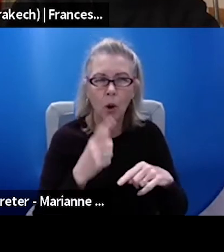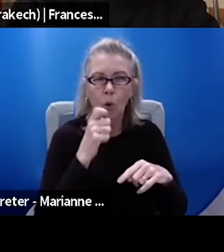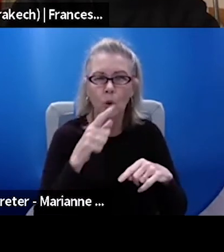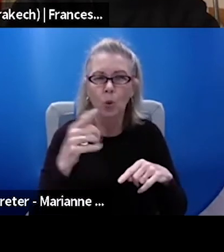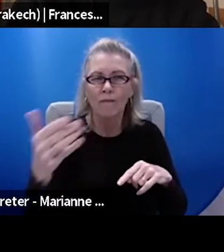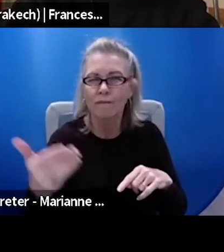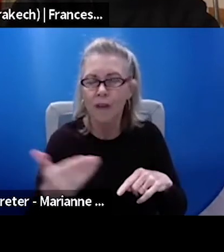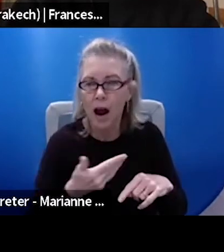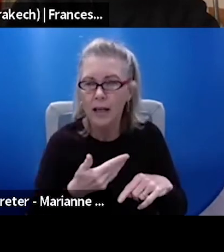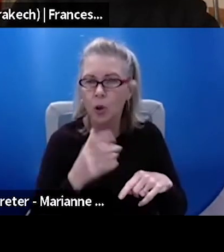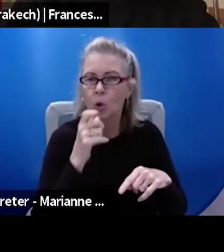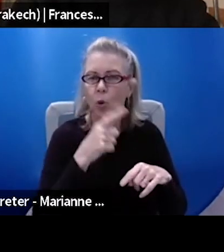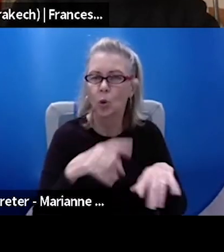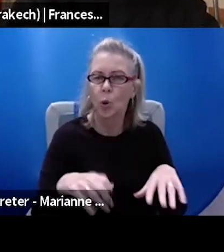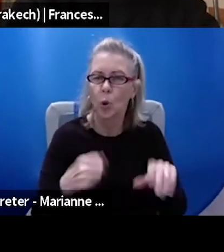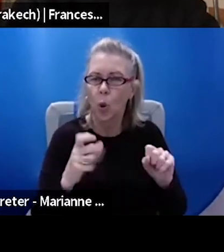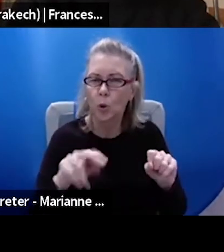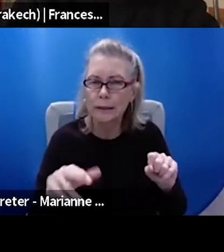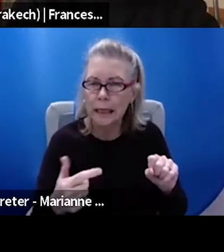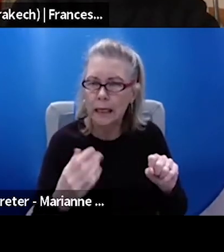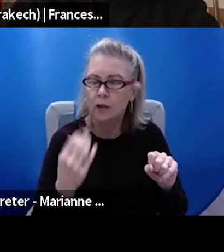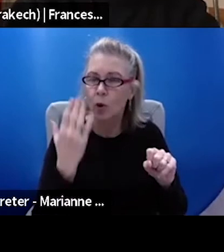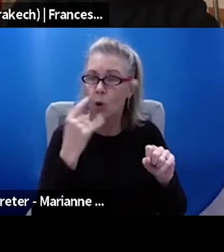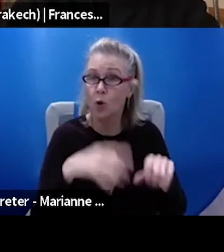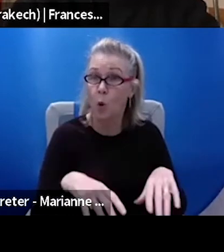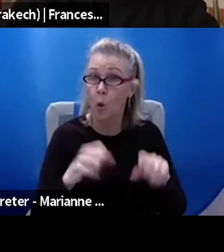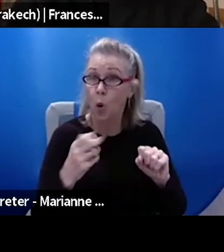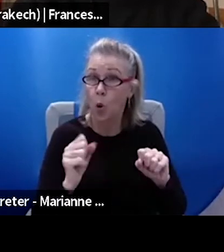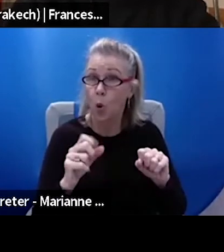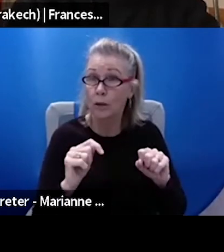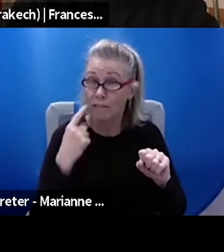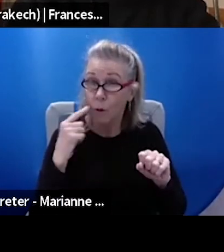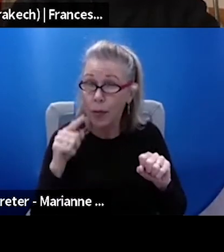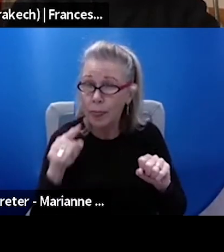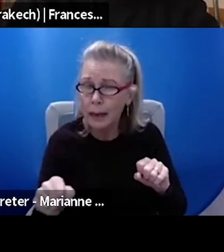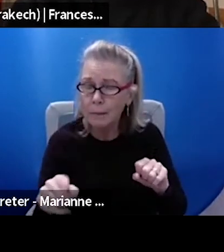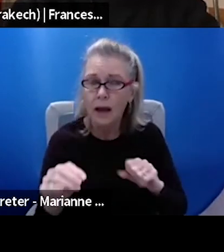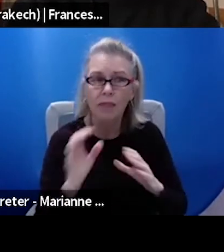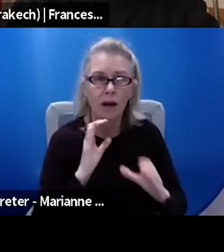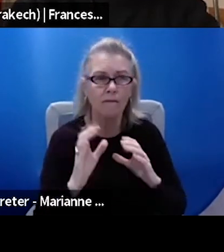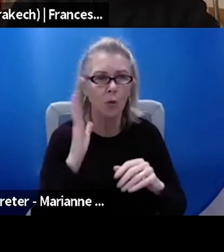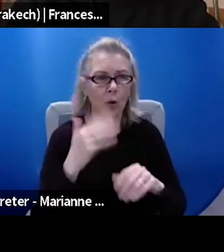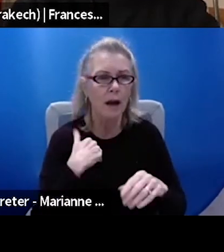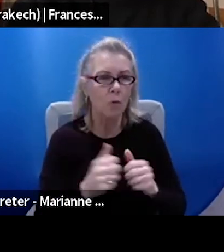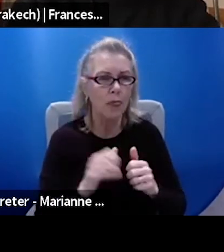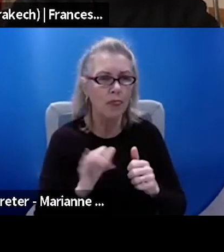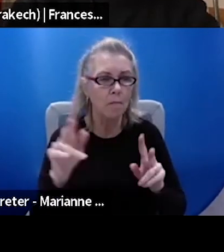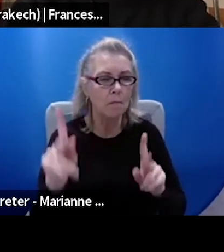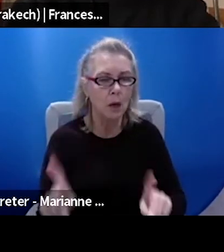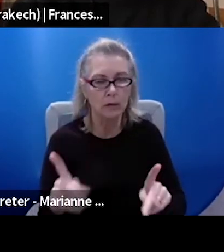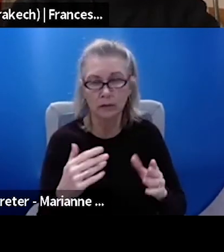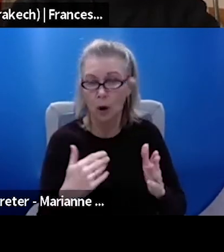you're hosting, why you're hosting them, and the conversation that you would have with that person, whether they